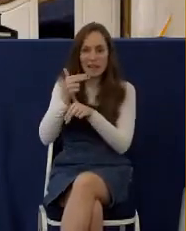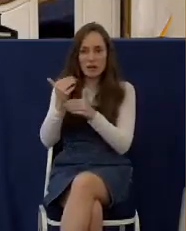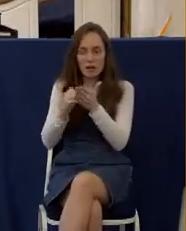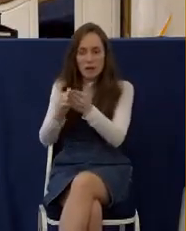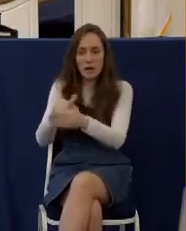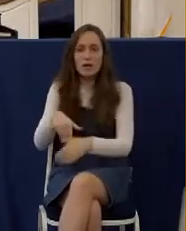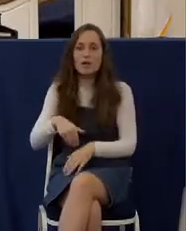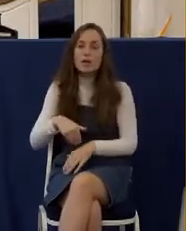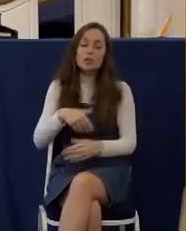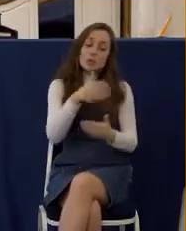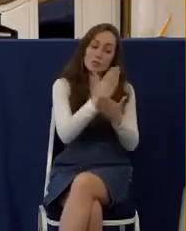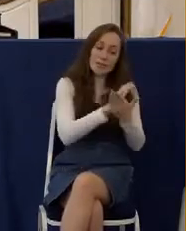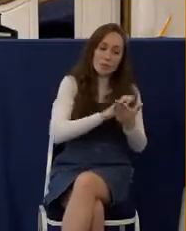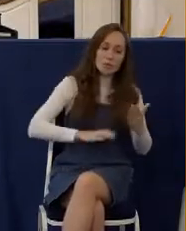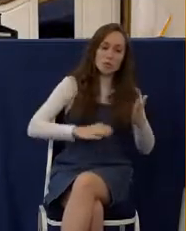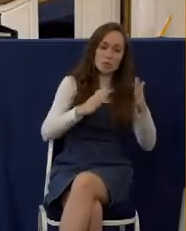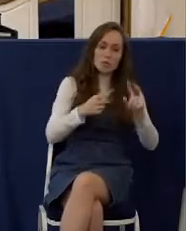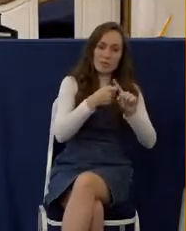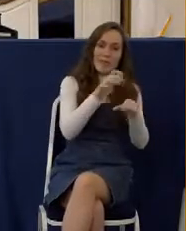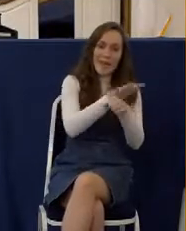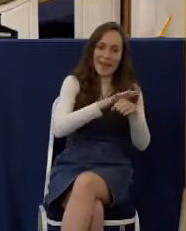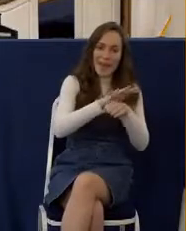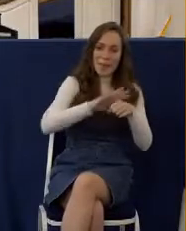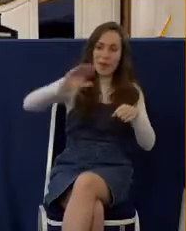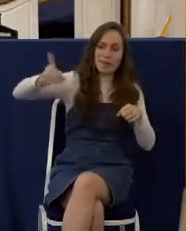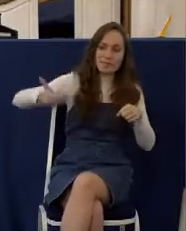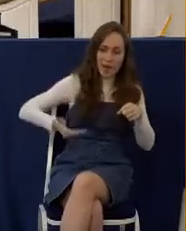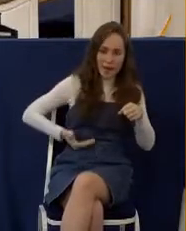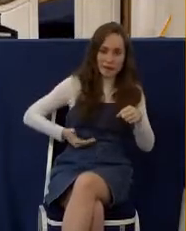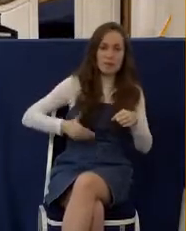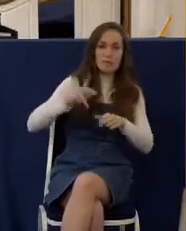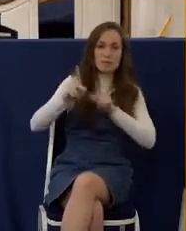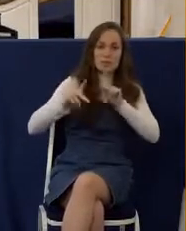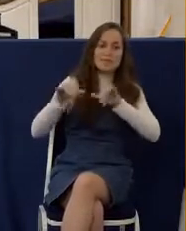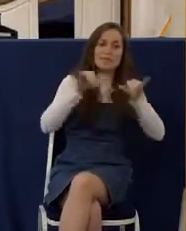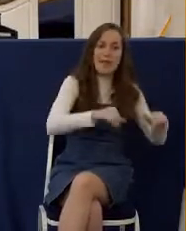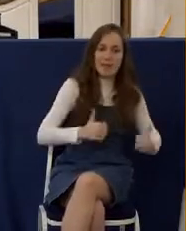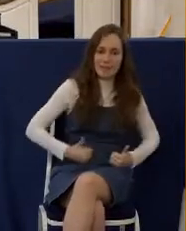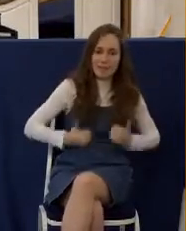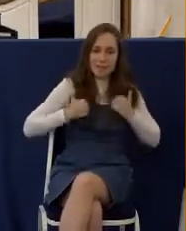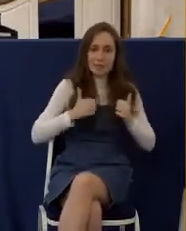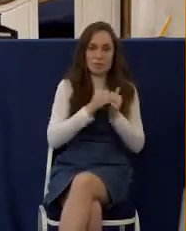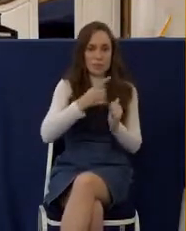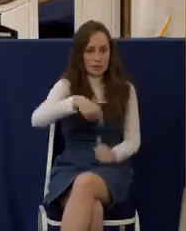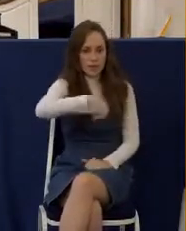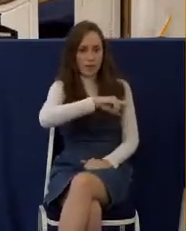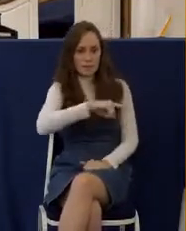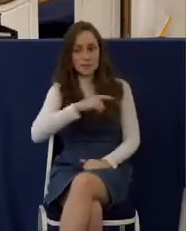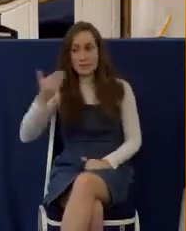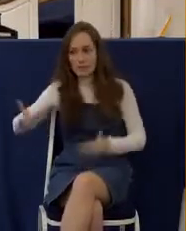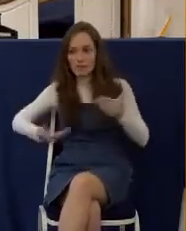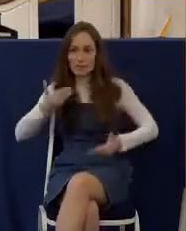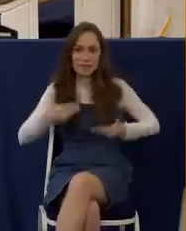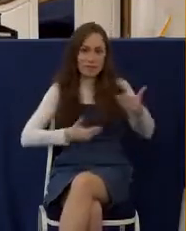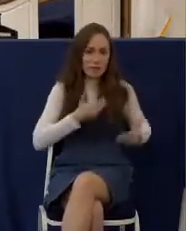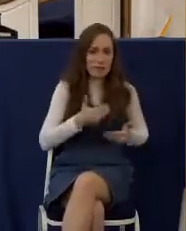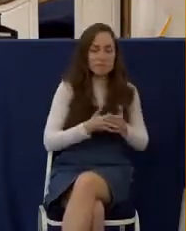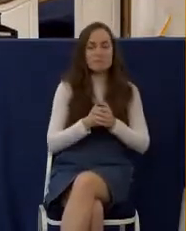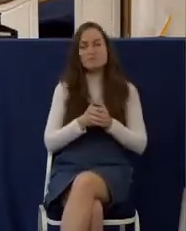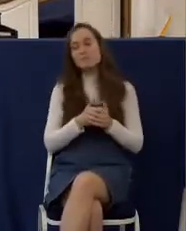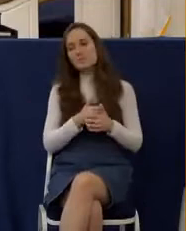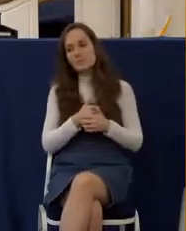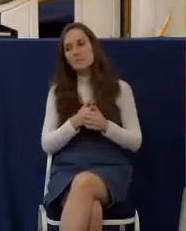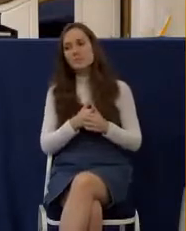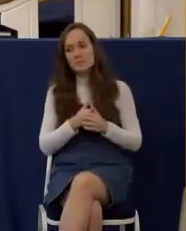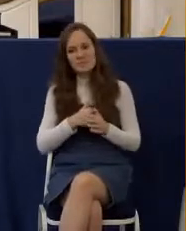take them into their own home. And this put an immediate strain on the church as they were trying to absorb these thousands of spiritual